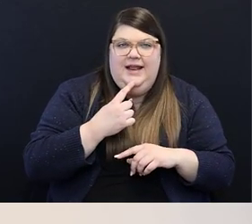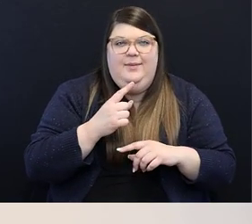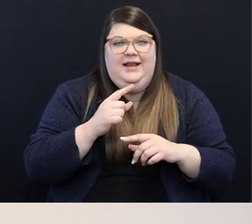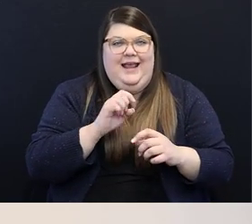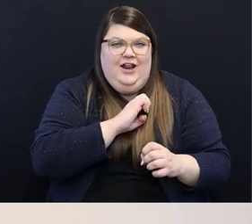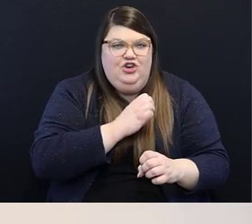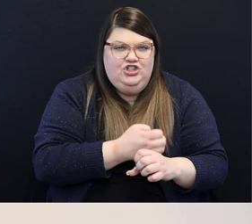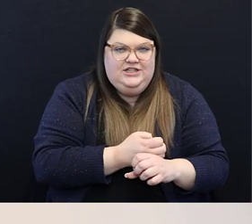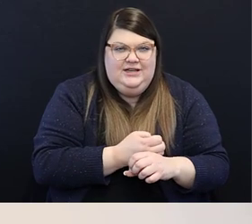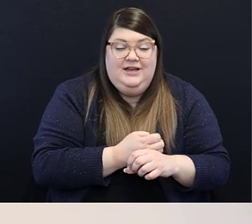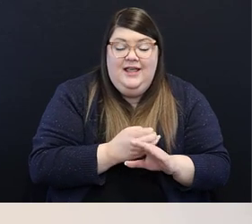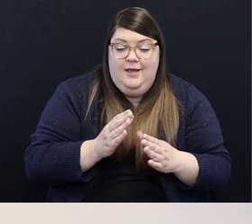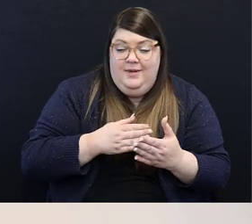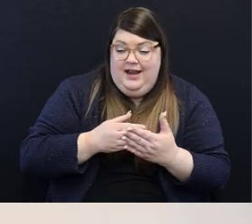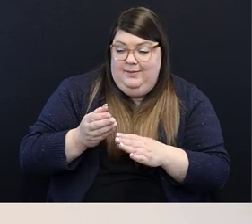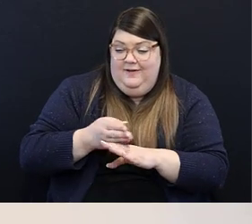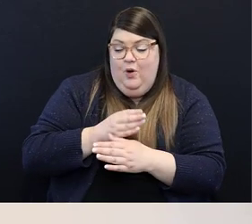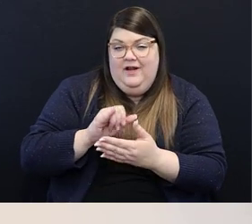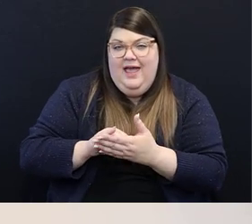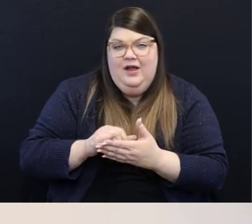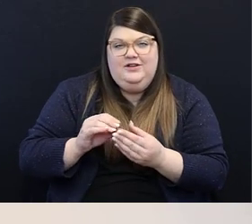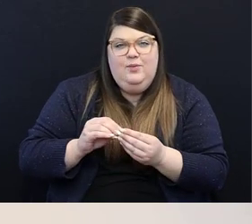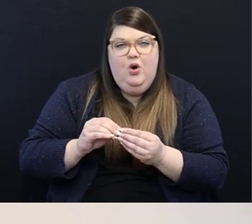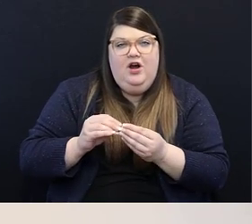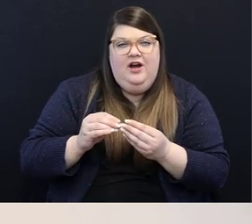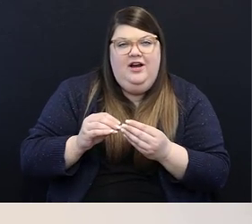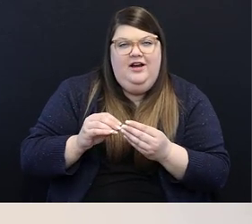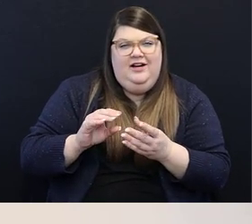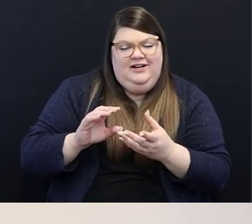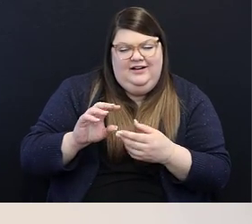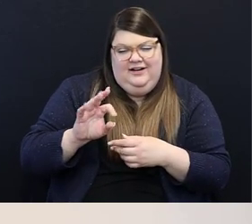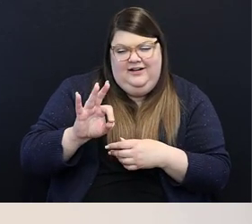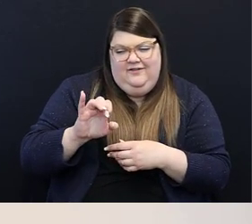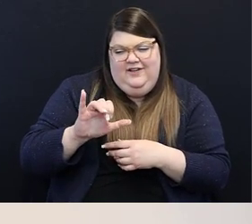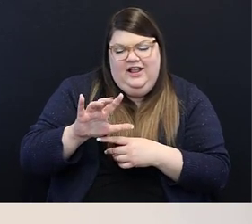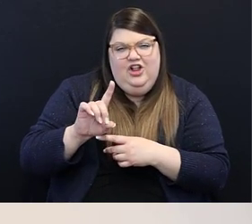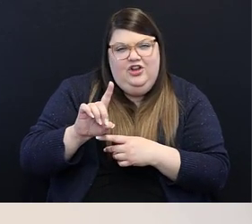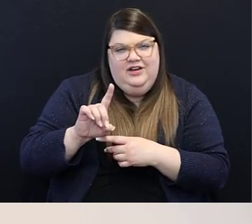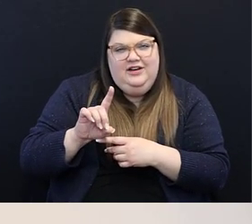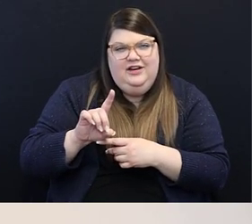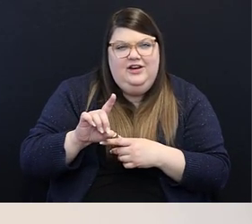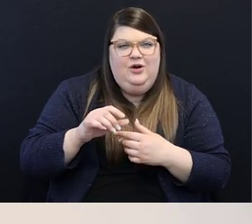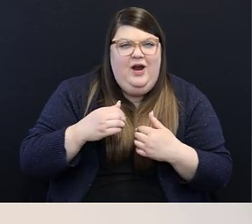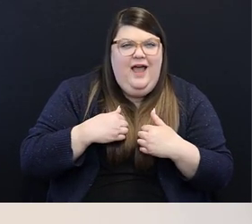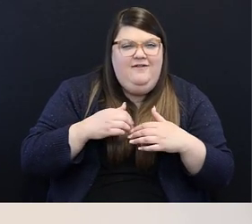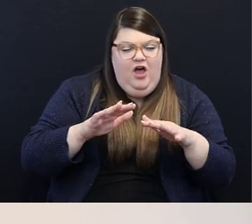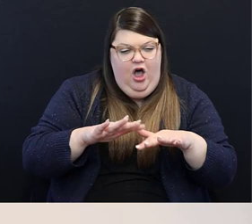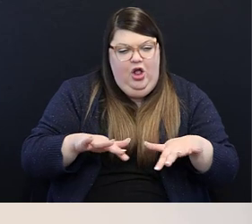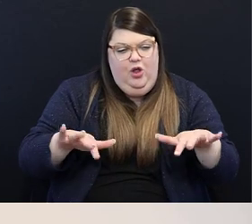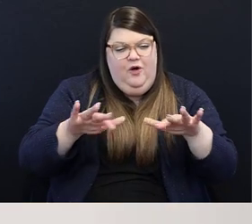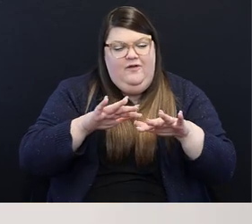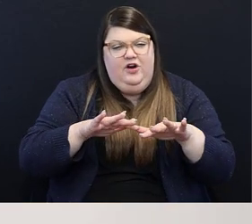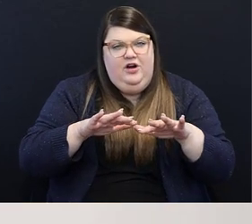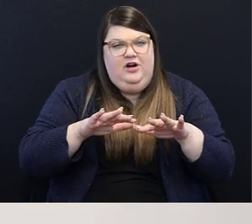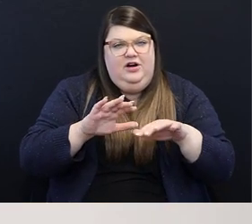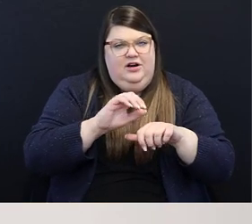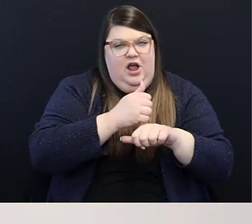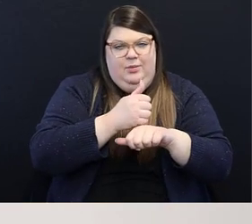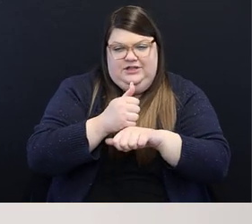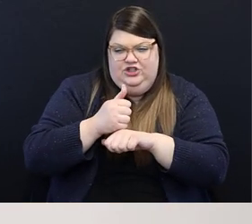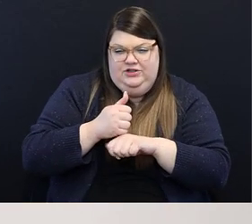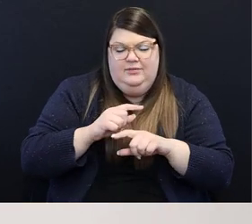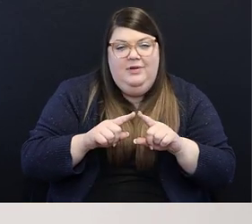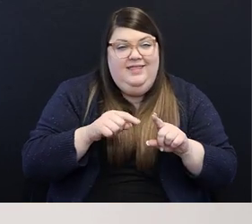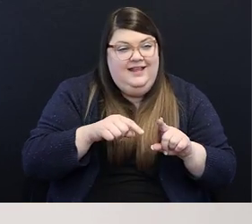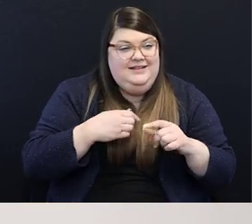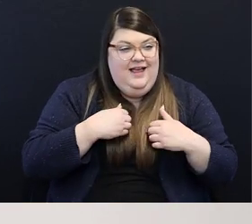that, I was doing more field paintings, mm-hmm. paintings with pores or an all-over composition. So this became a way to have